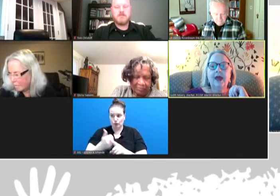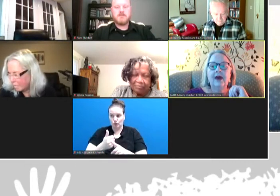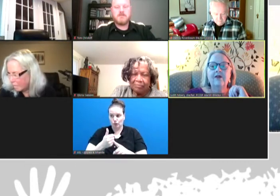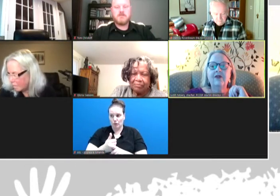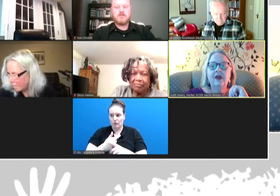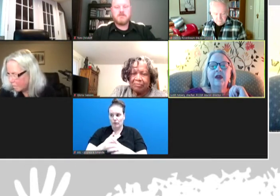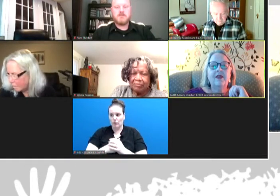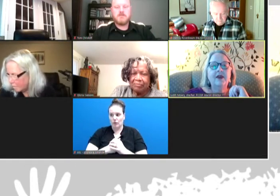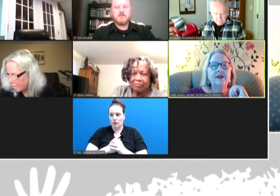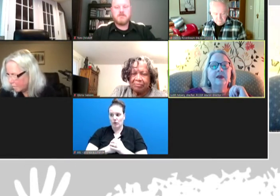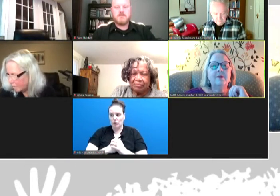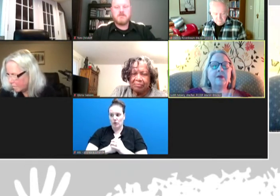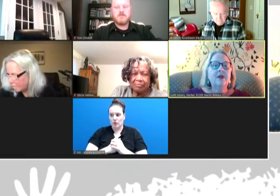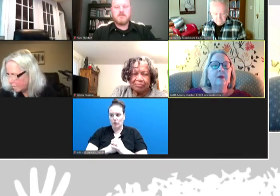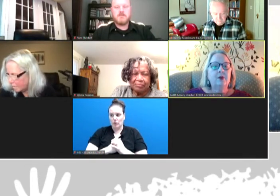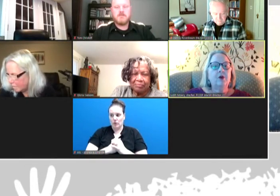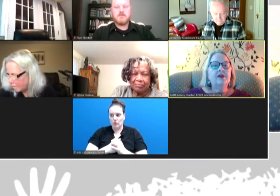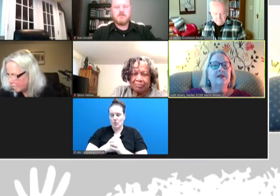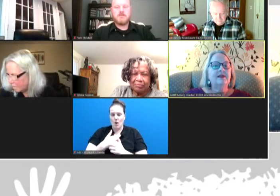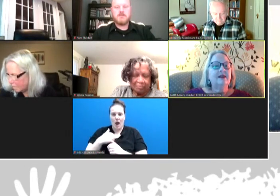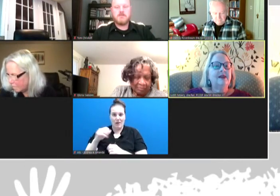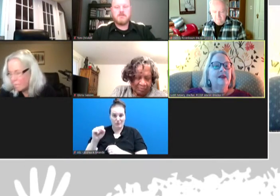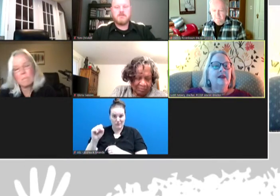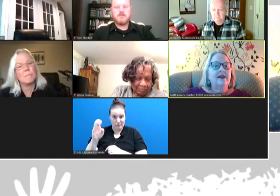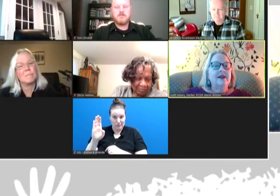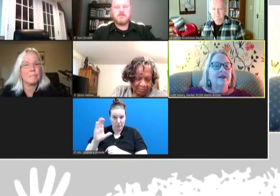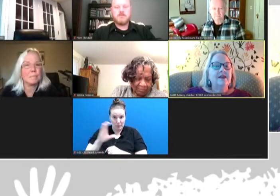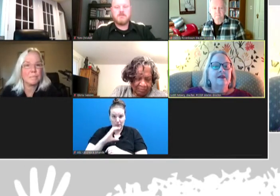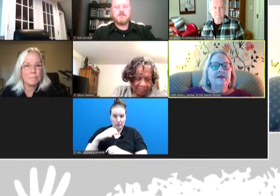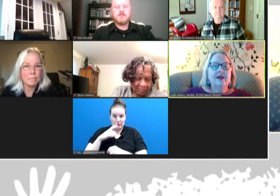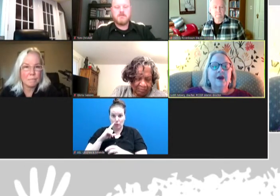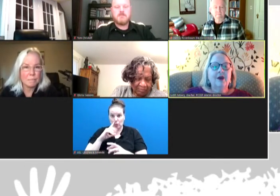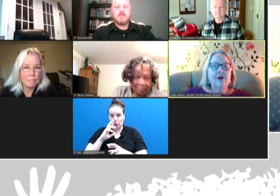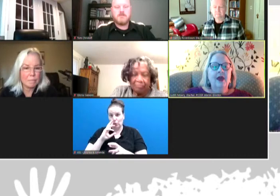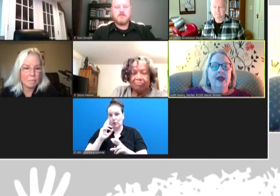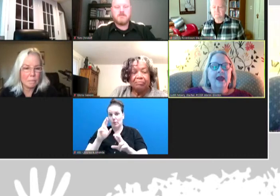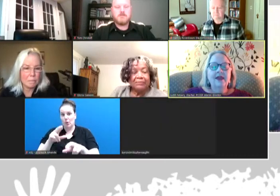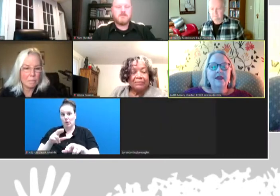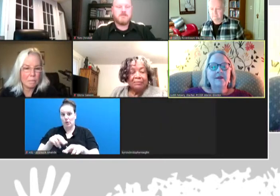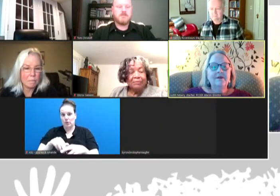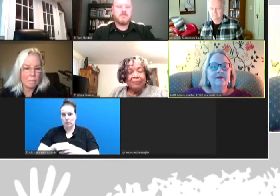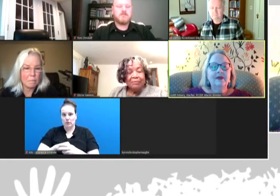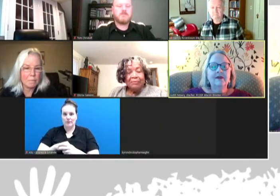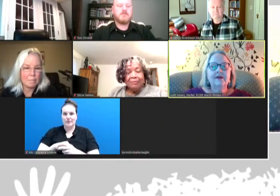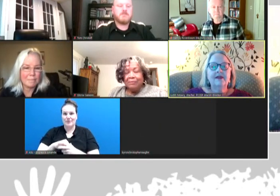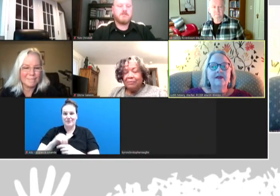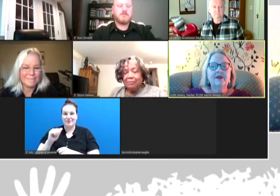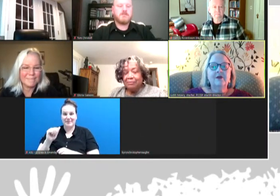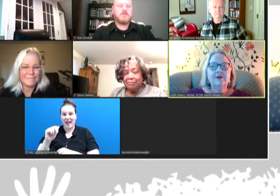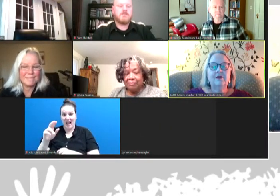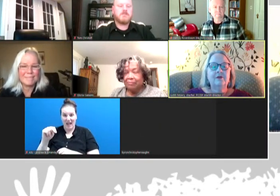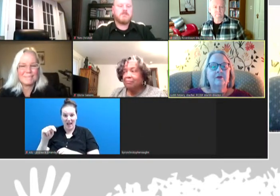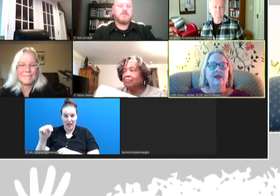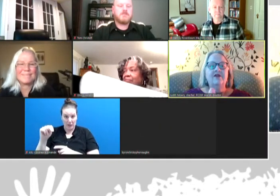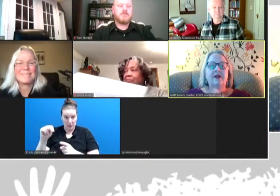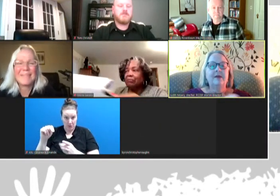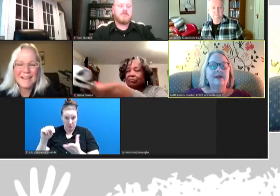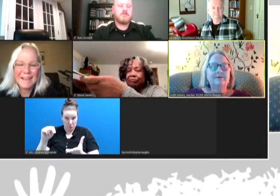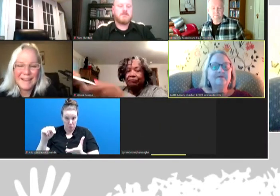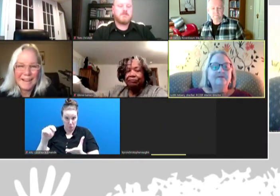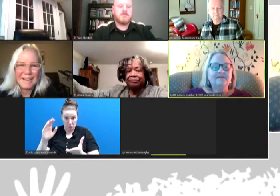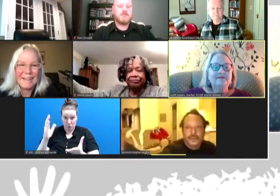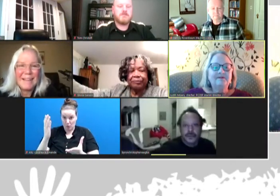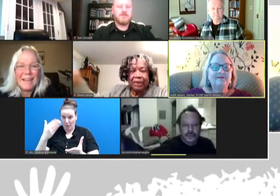will have the subcommittee reports. So, Anne, I see you right in front